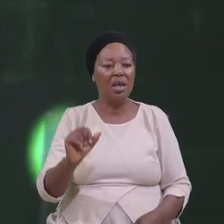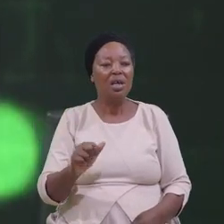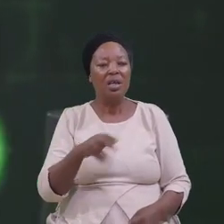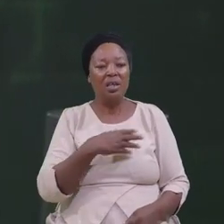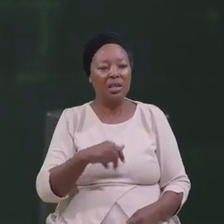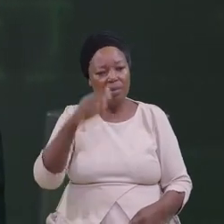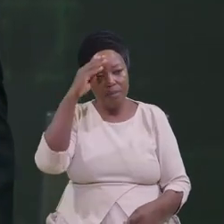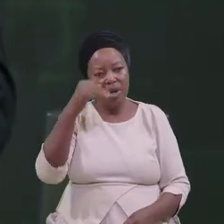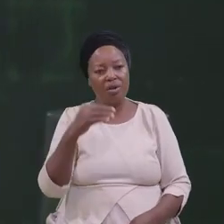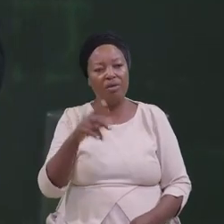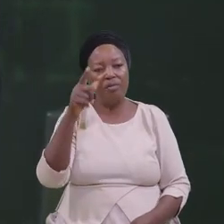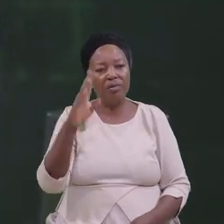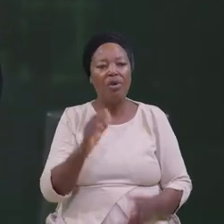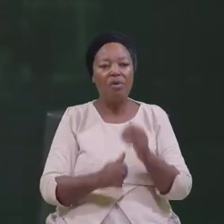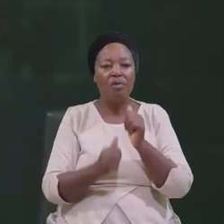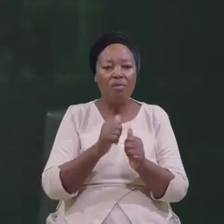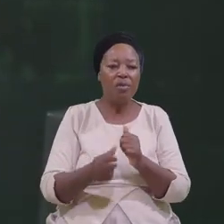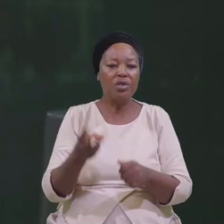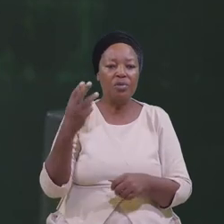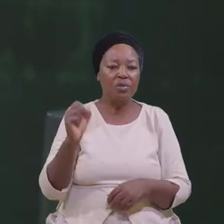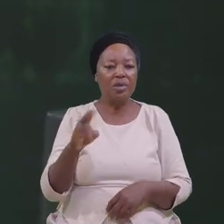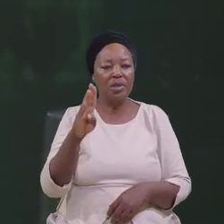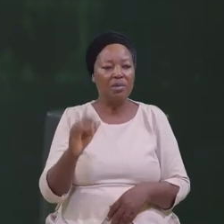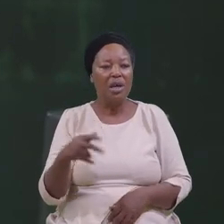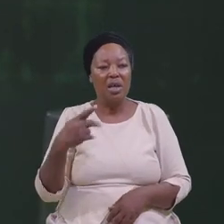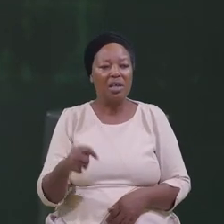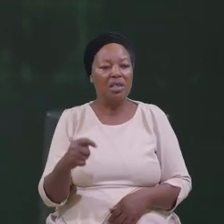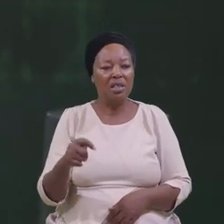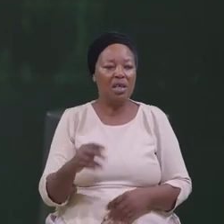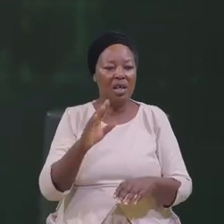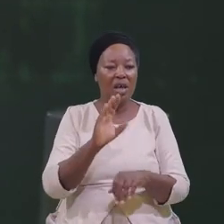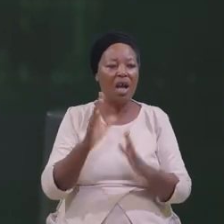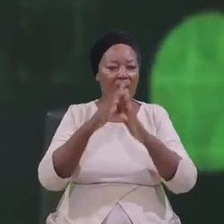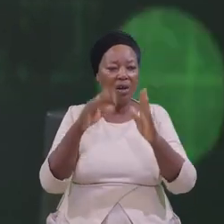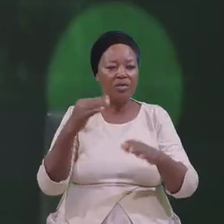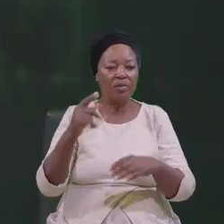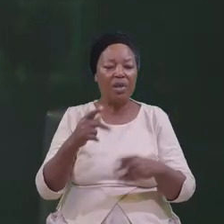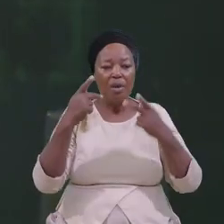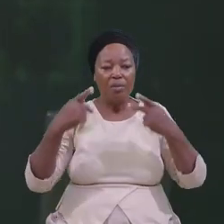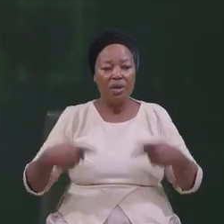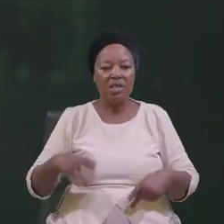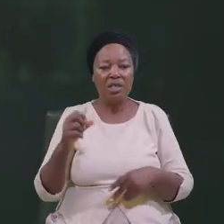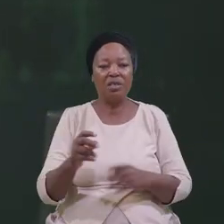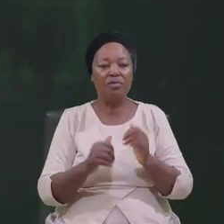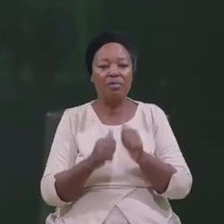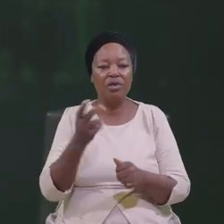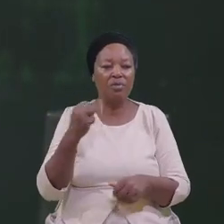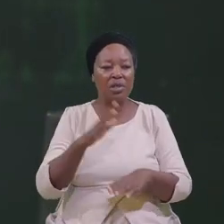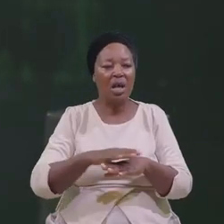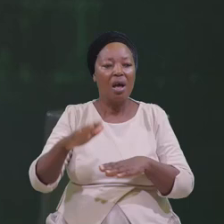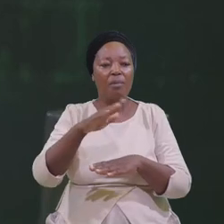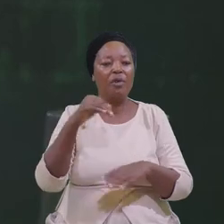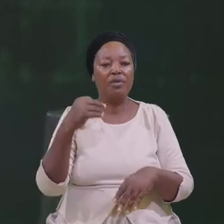of God, which was by the chamber of the princes, which was above